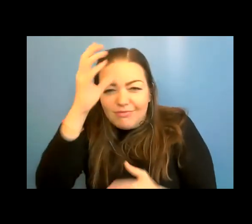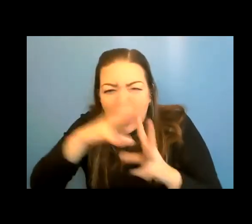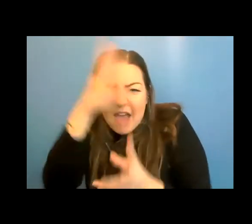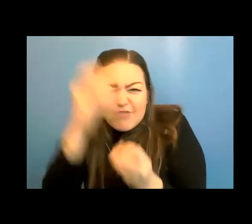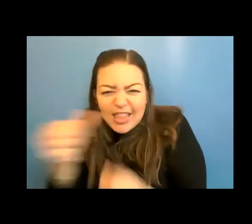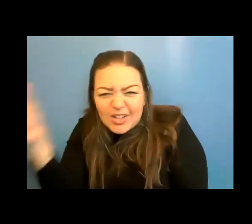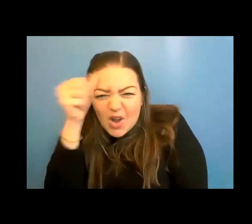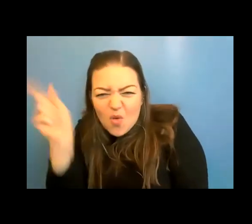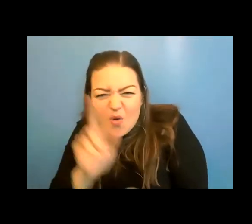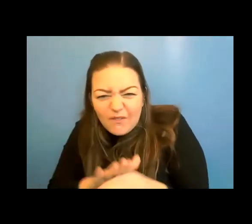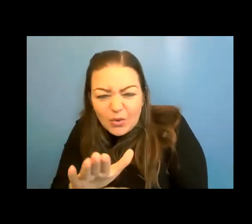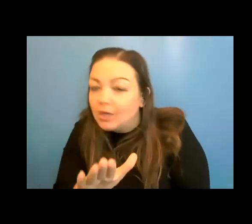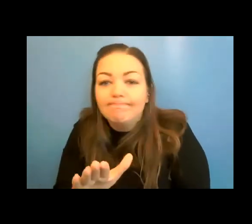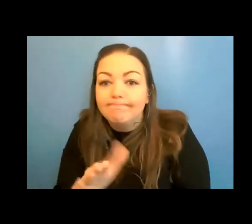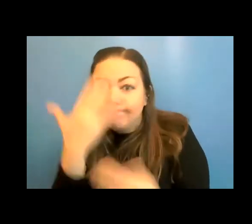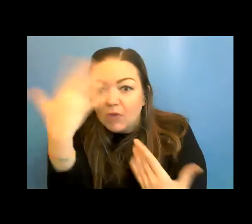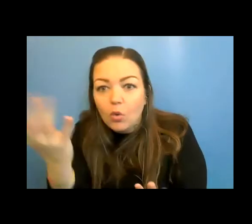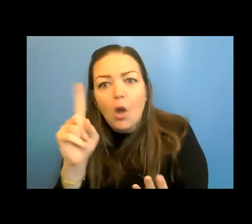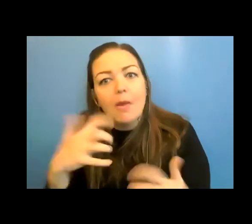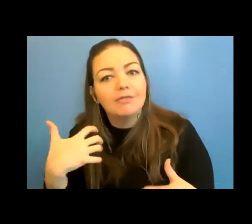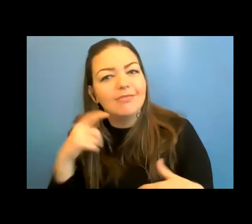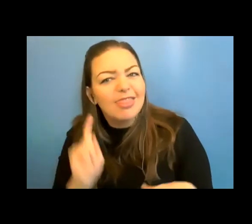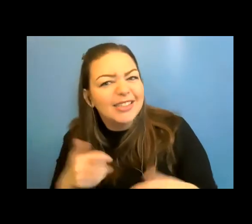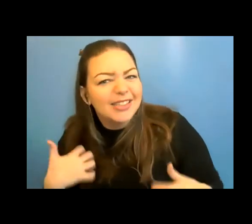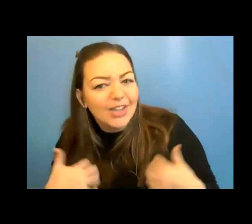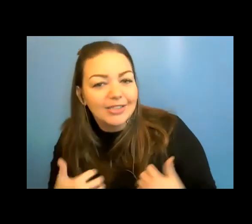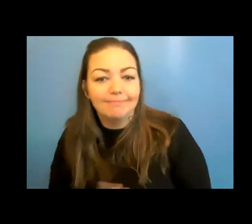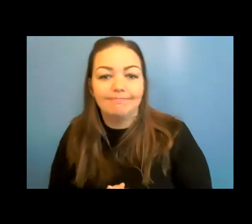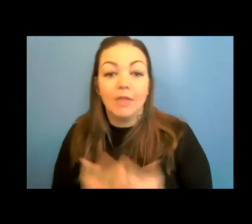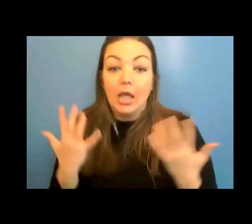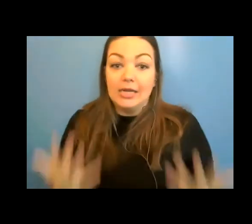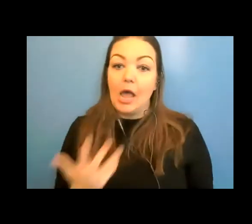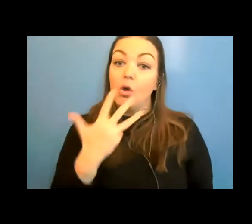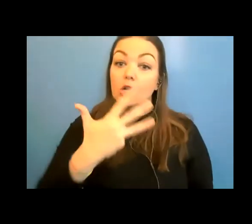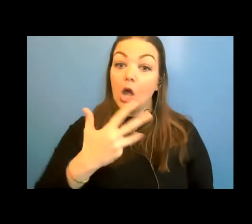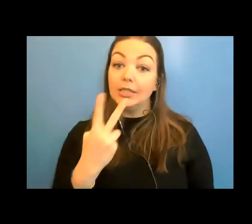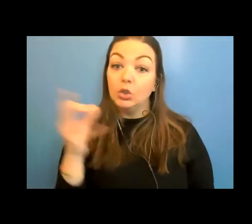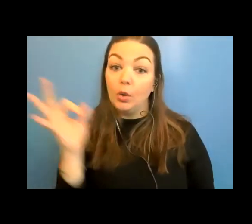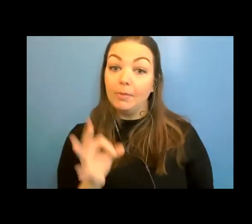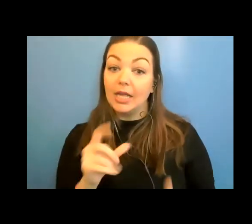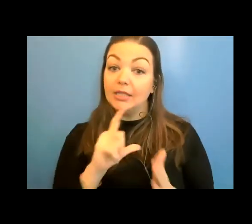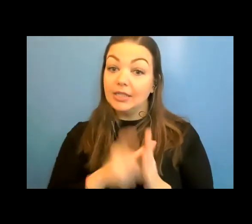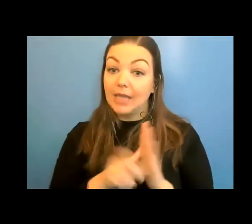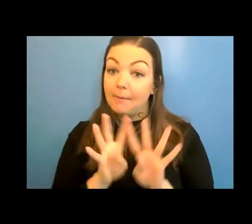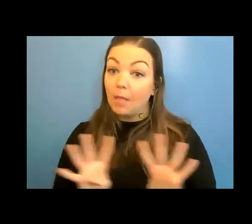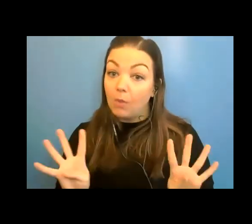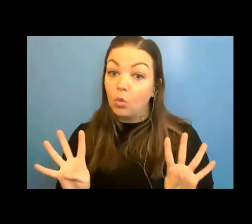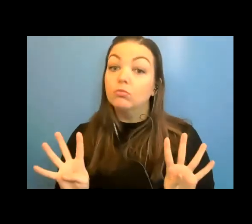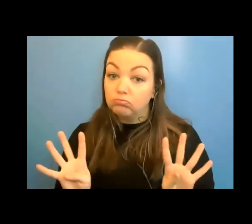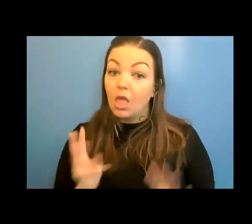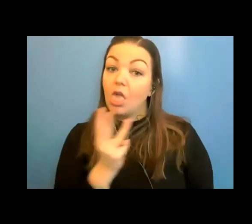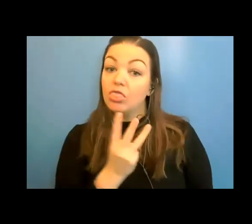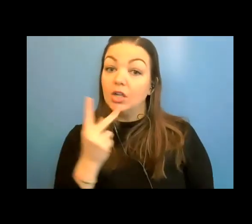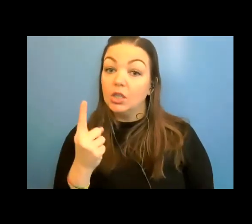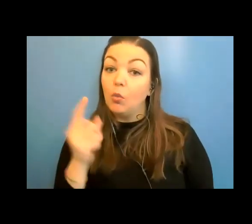of 92% disabled people. 31% of the board are people of colour. 46% define